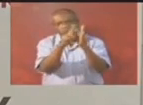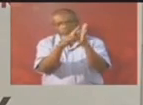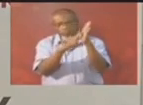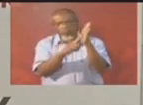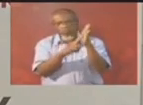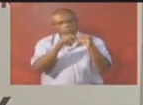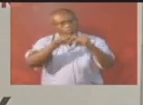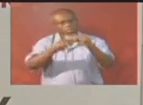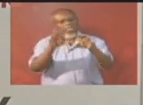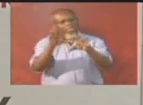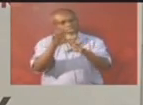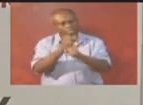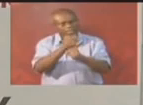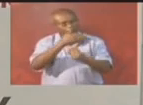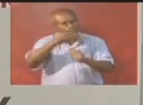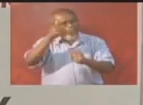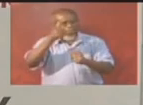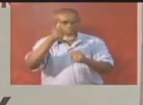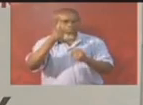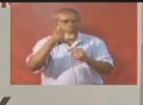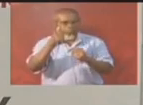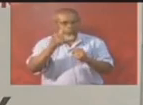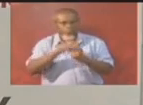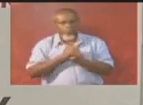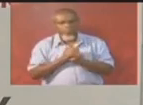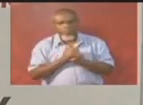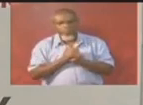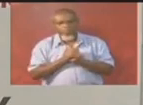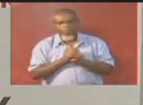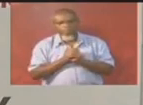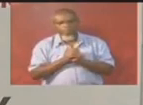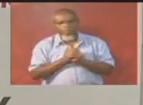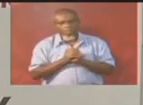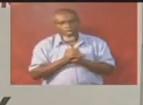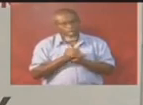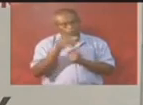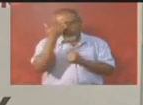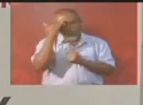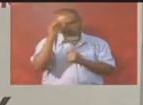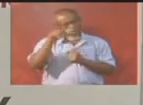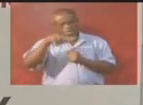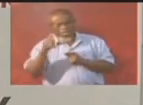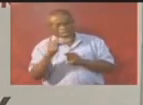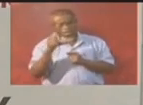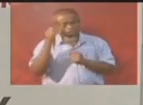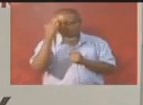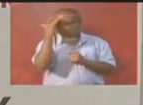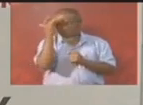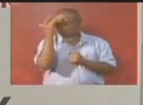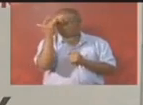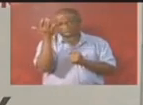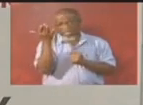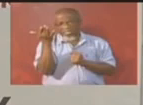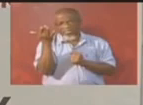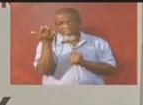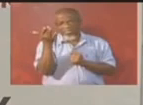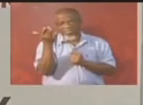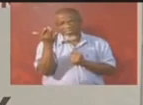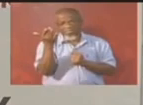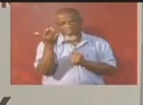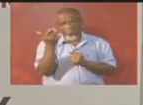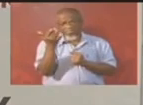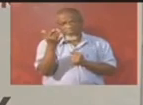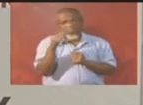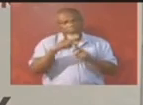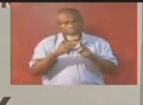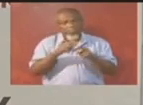effect. So I'm not sure that there is another reason or another explanation beyond this is the way communicable disease